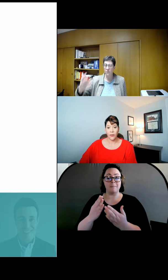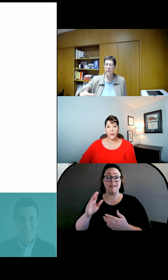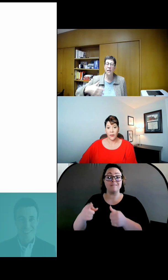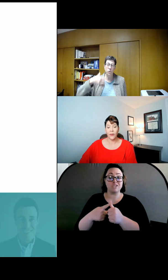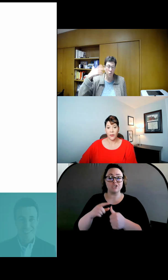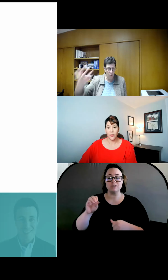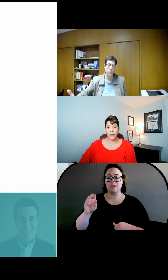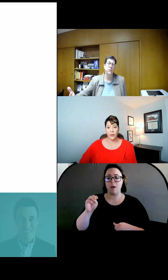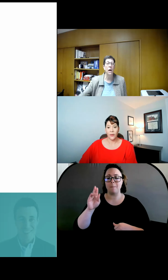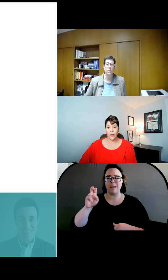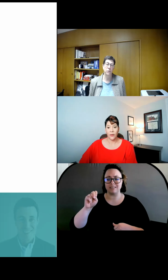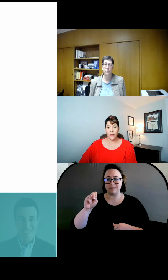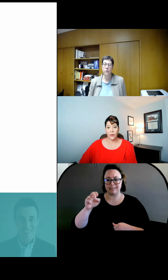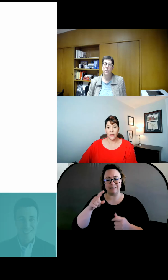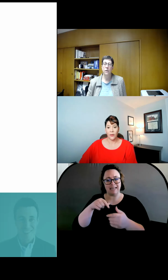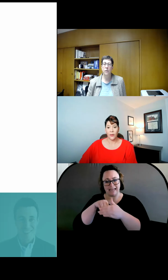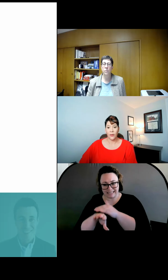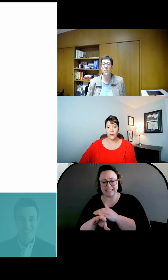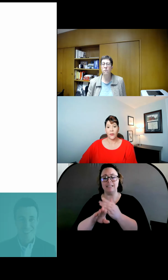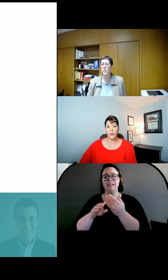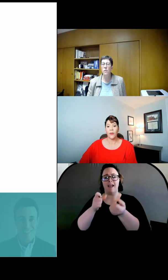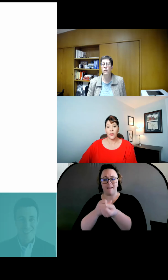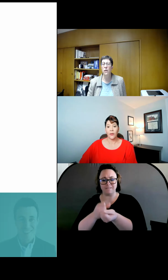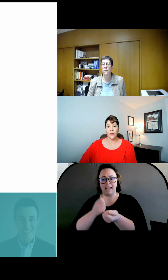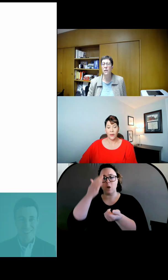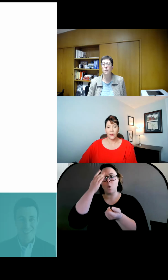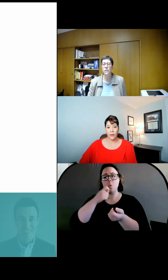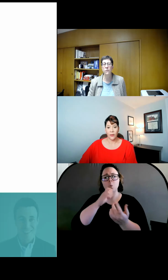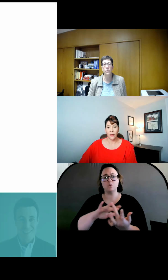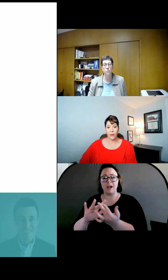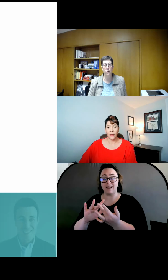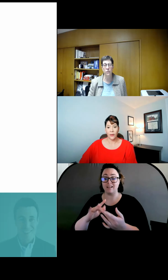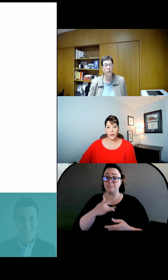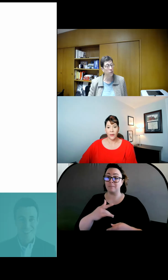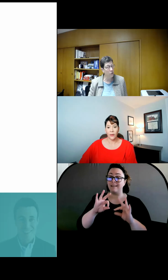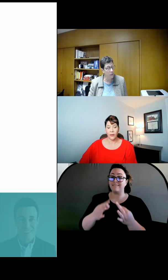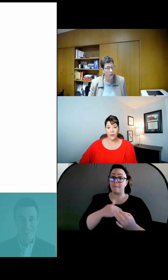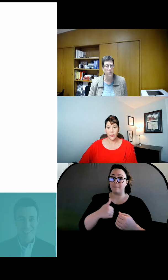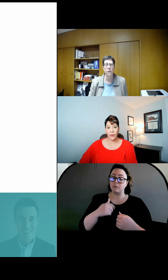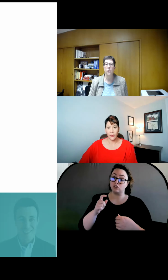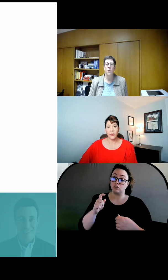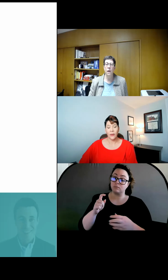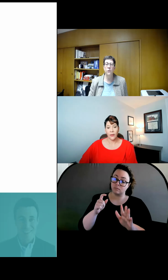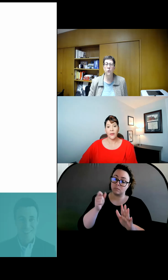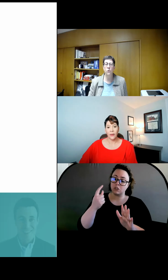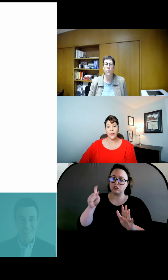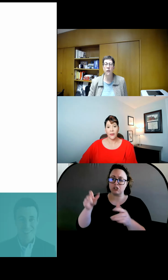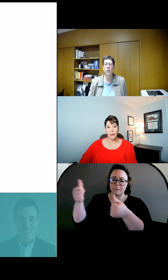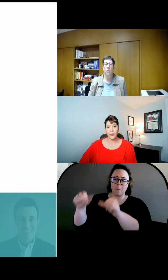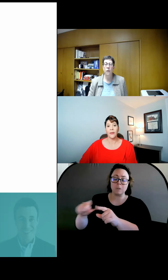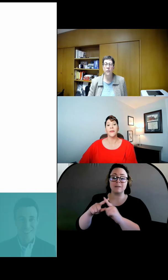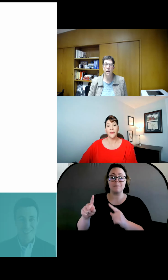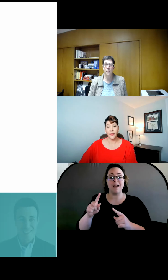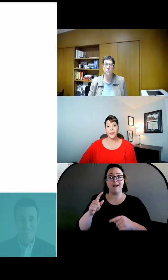there, advocate, know who to talk to. And family members oftentimes, even though it's posted or it should be posted, often aren't